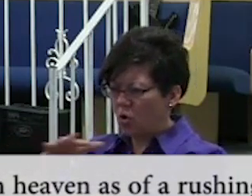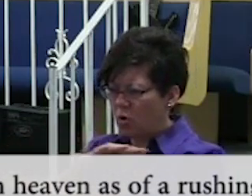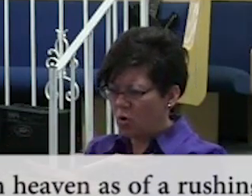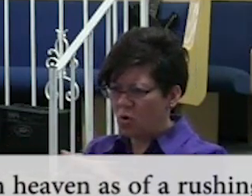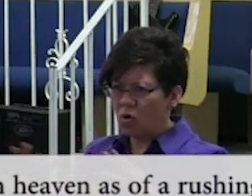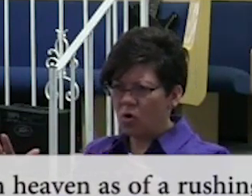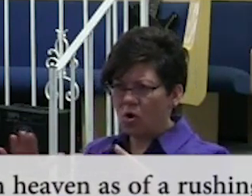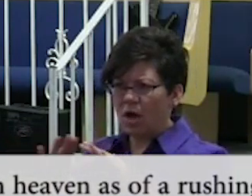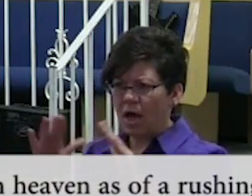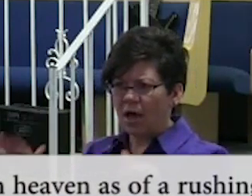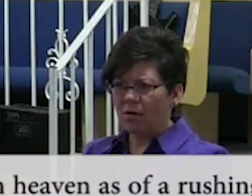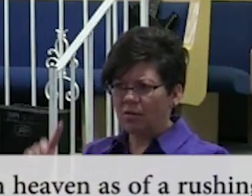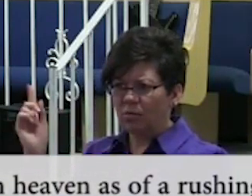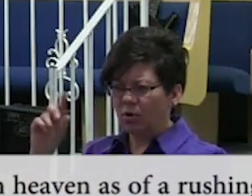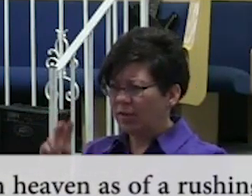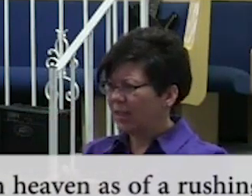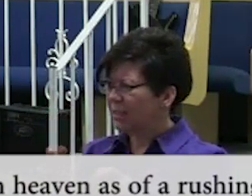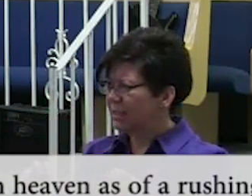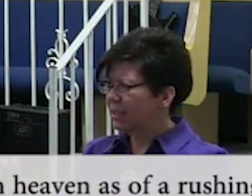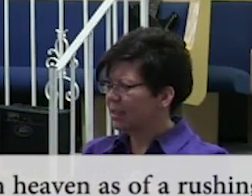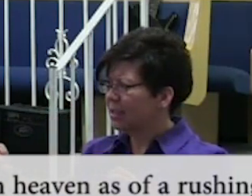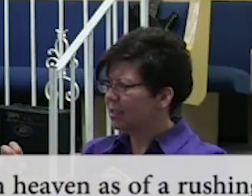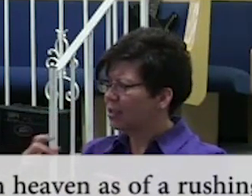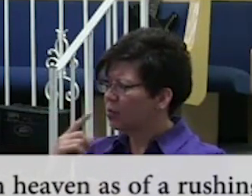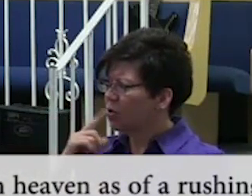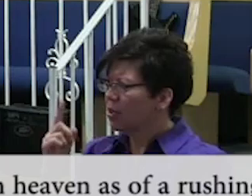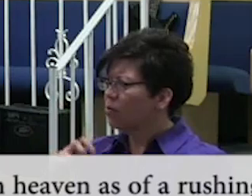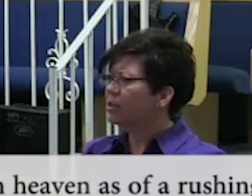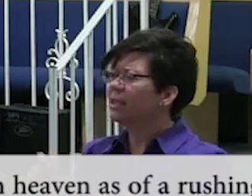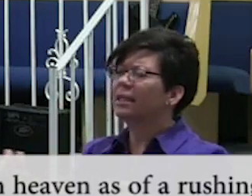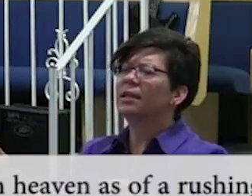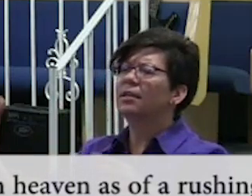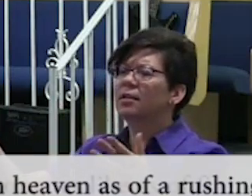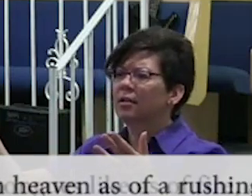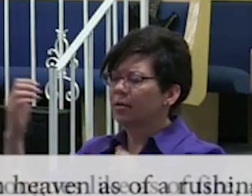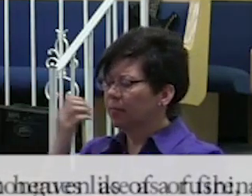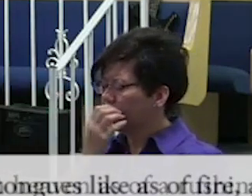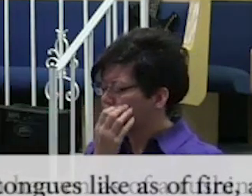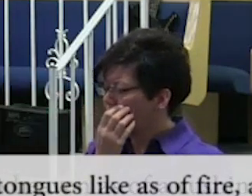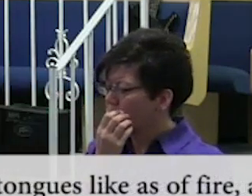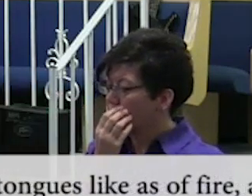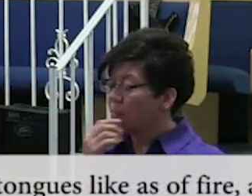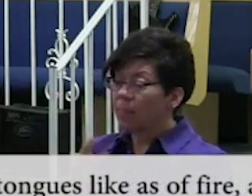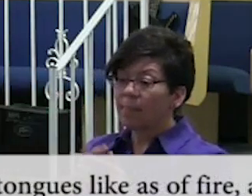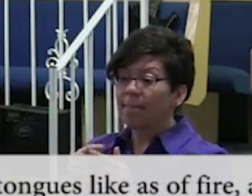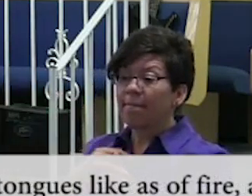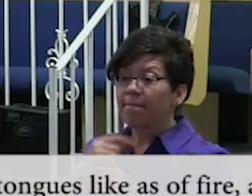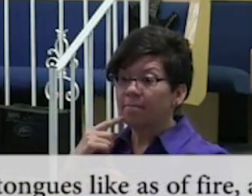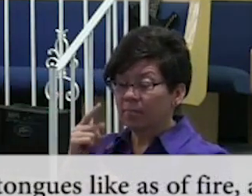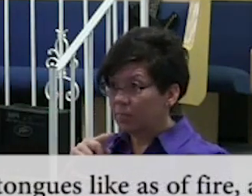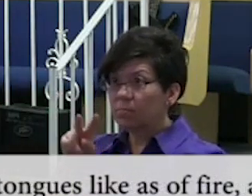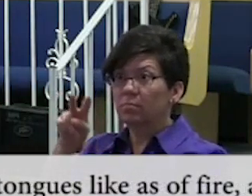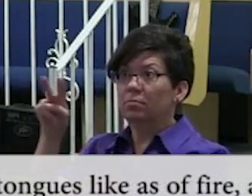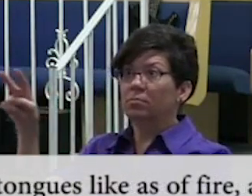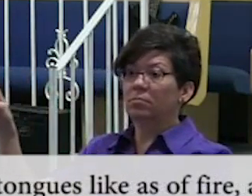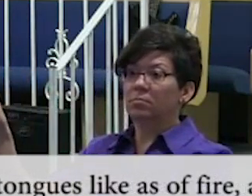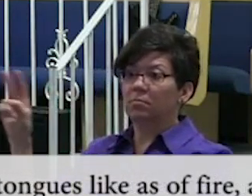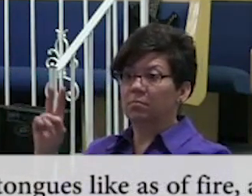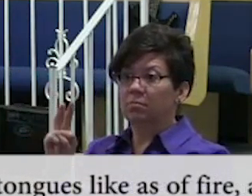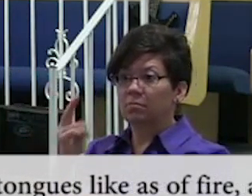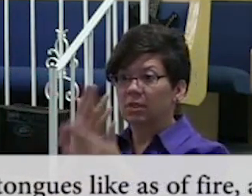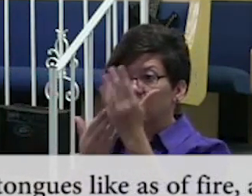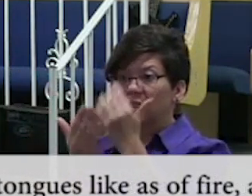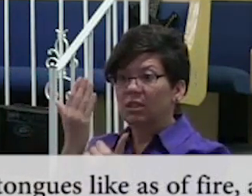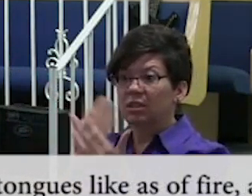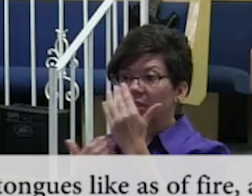house where they were sitting. Somebody say where they were sitting. Where they were sitting. And there appeared unto them cloven tongues like